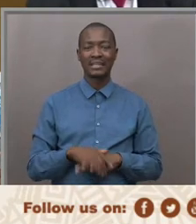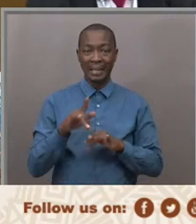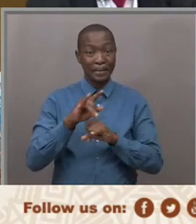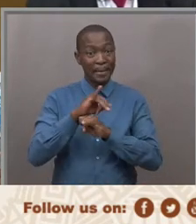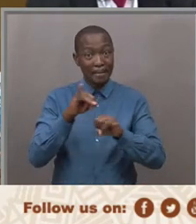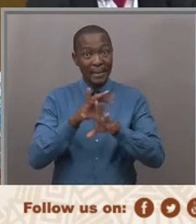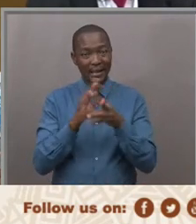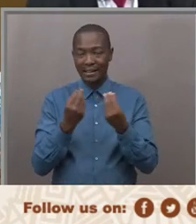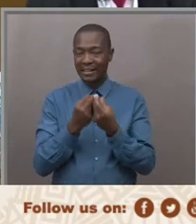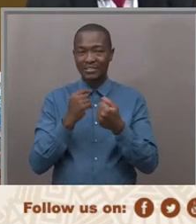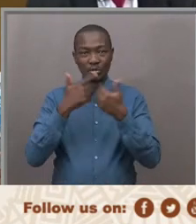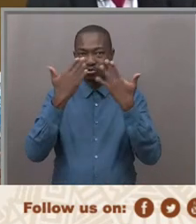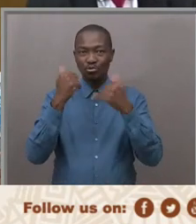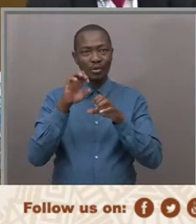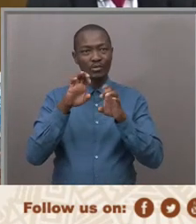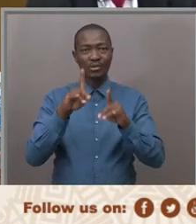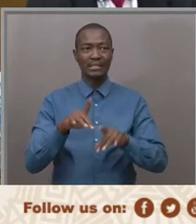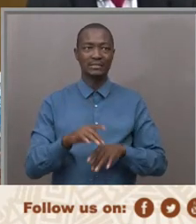education.